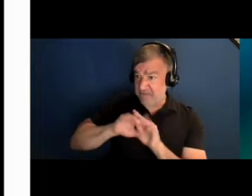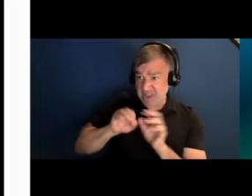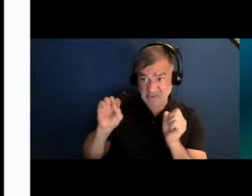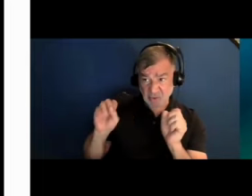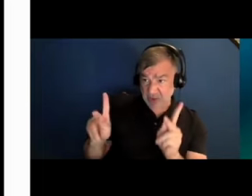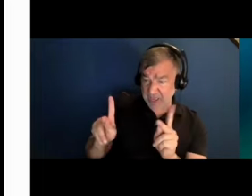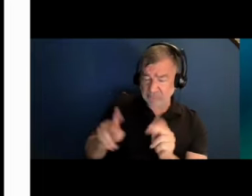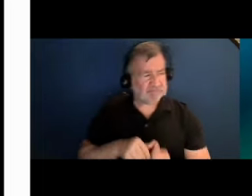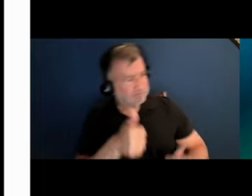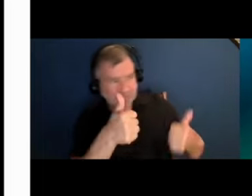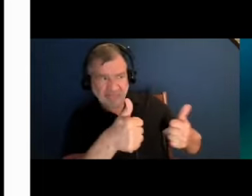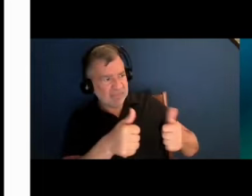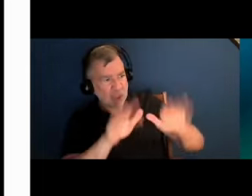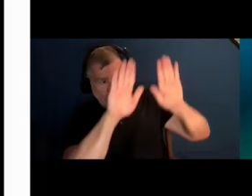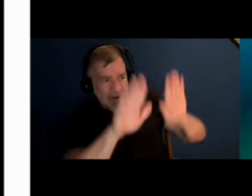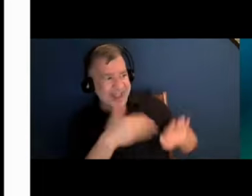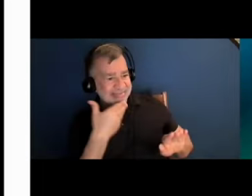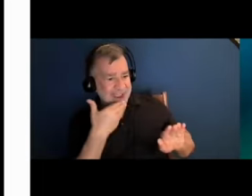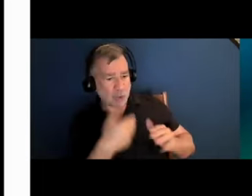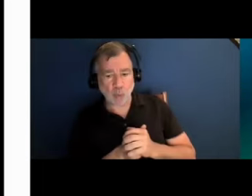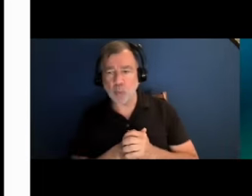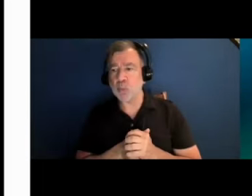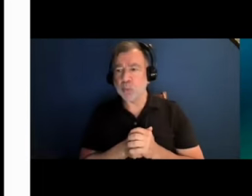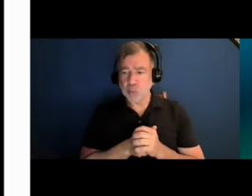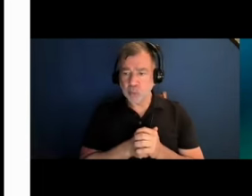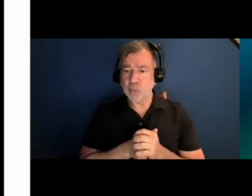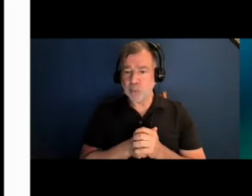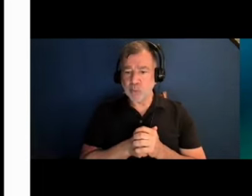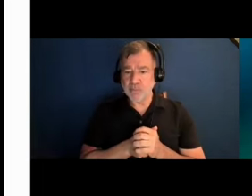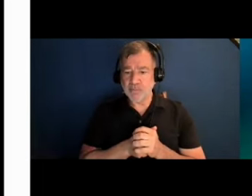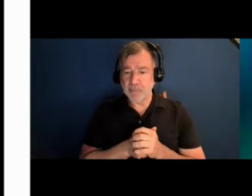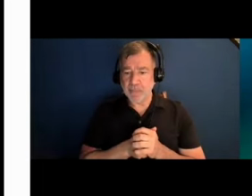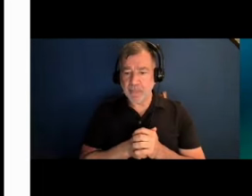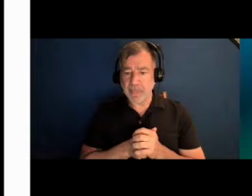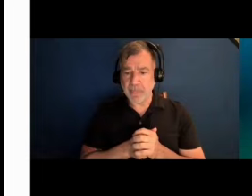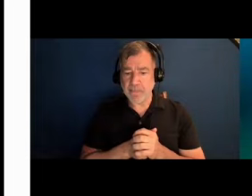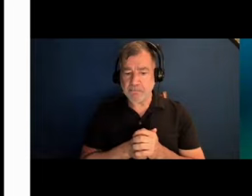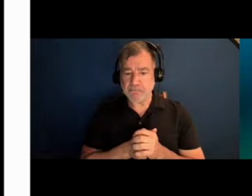great, Jody. Thank you. Yeah, you're welcome.